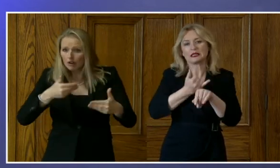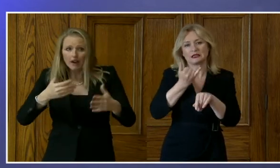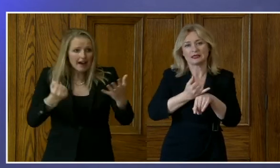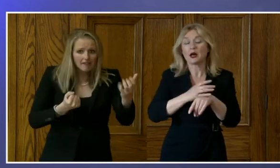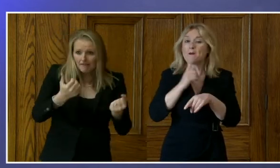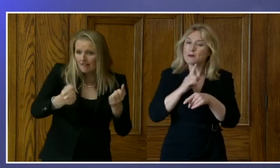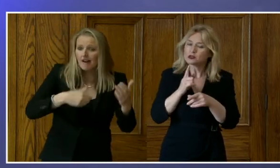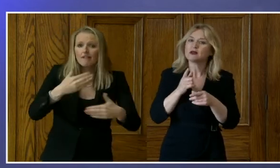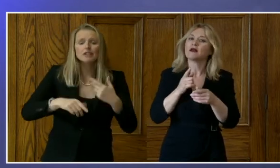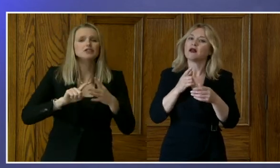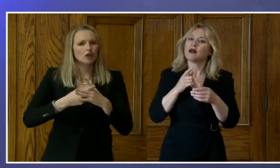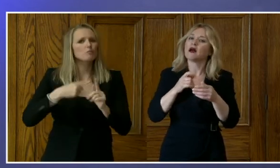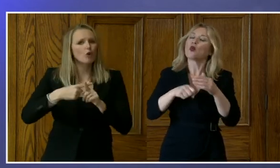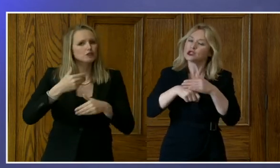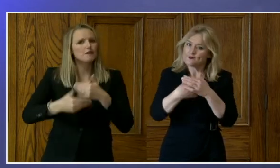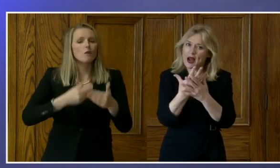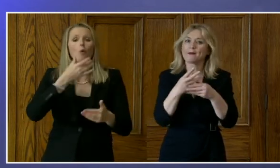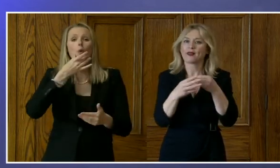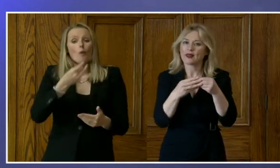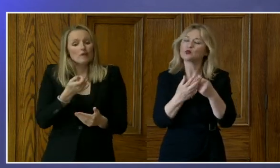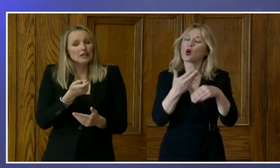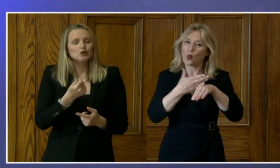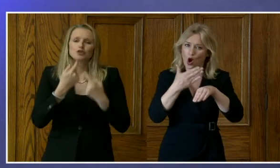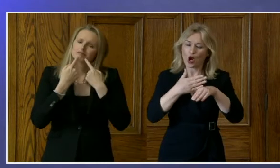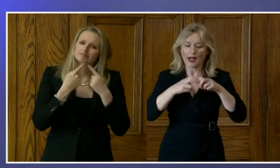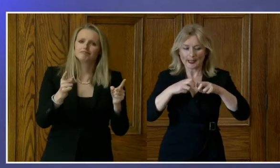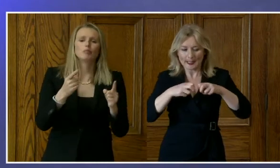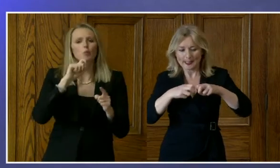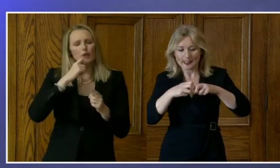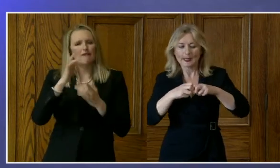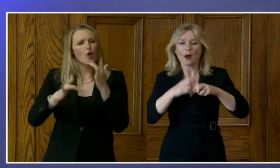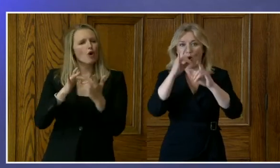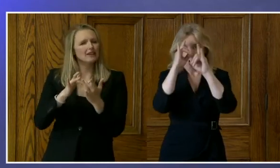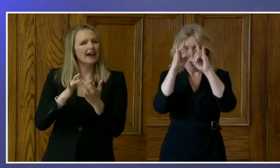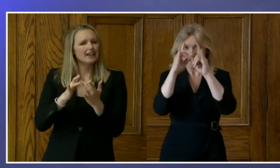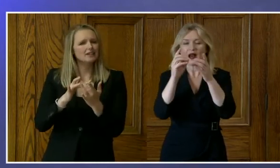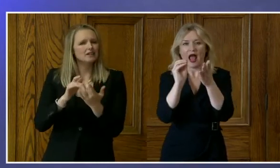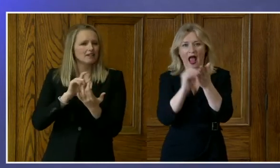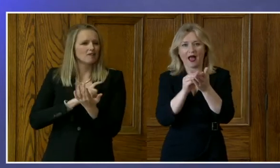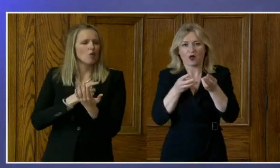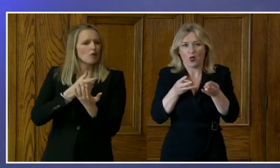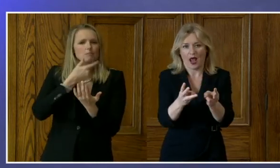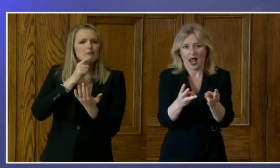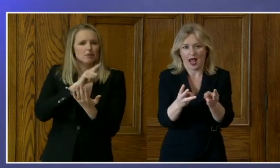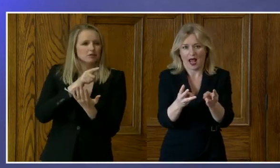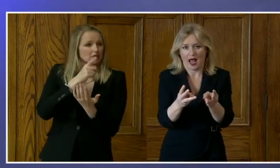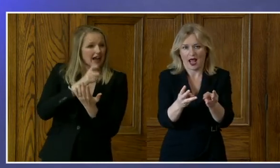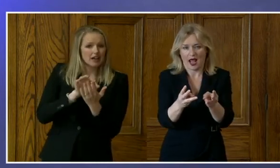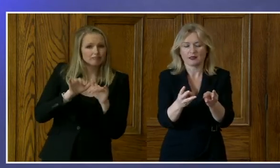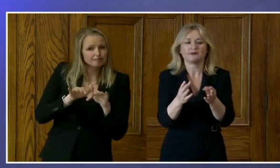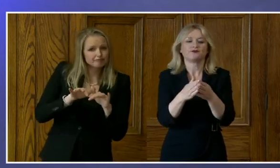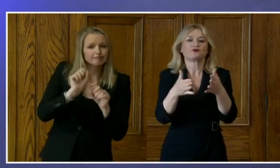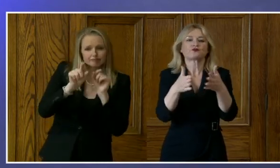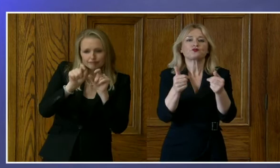this very shortly, that we will have those mechanisms in place, that there will be additional capacity within the